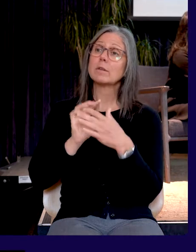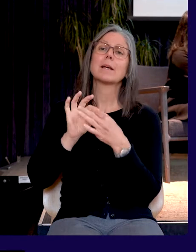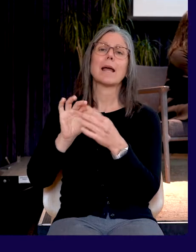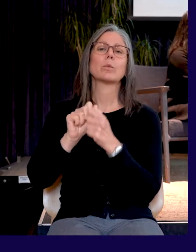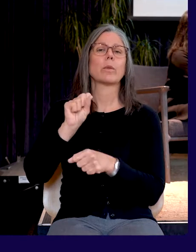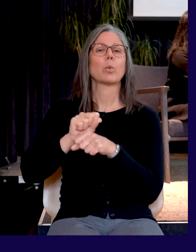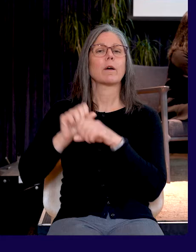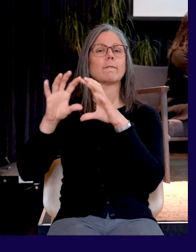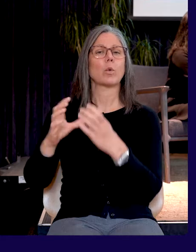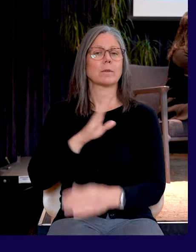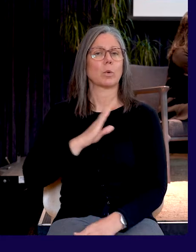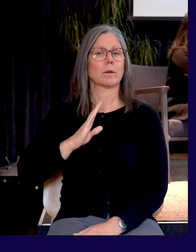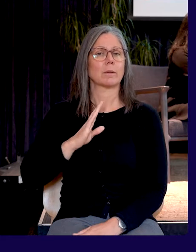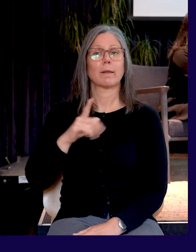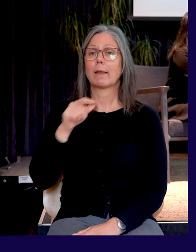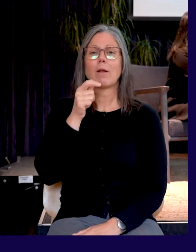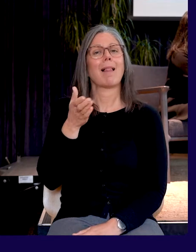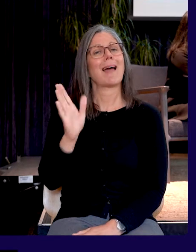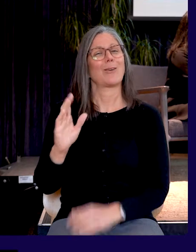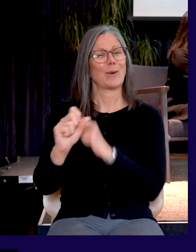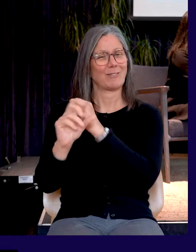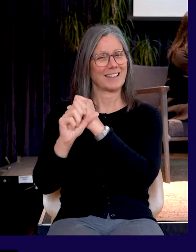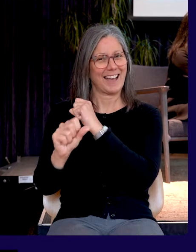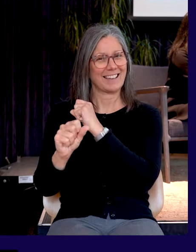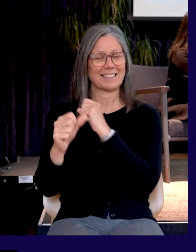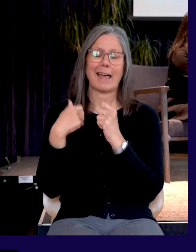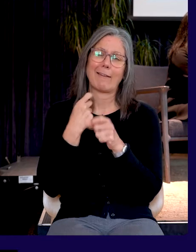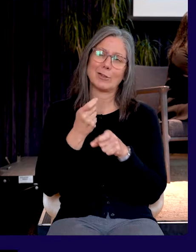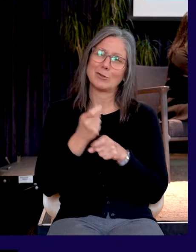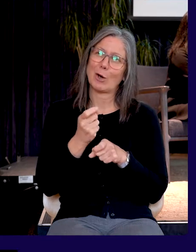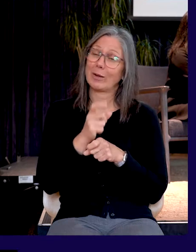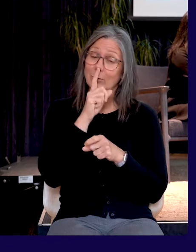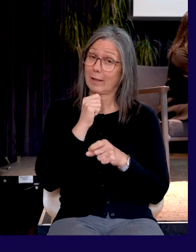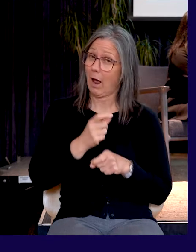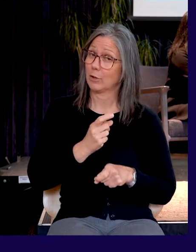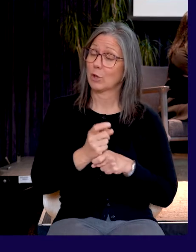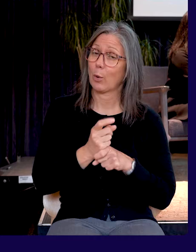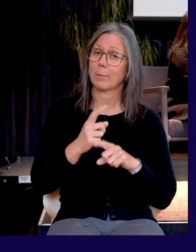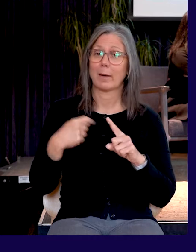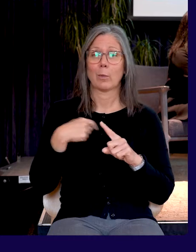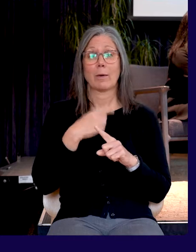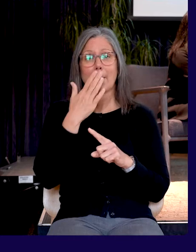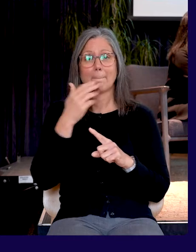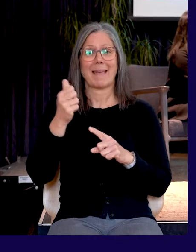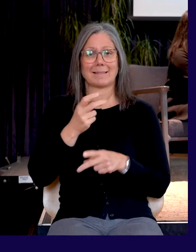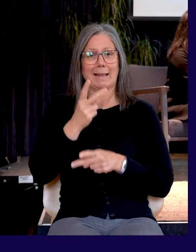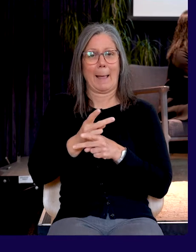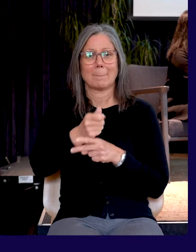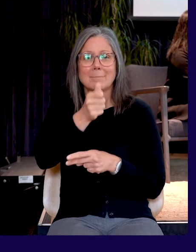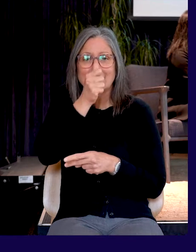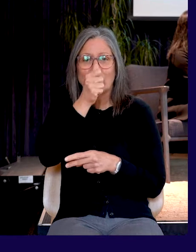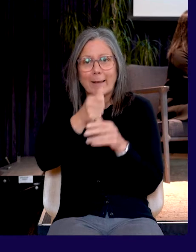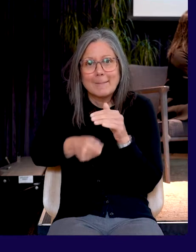workforce board. They're not allowed to advertise. There's a running joke, and it's really not a joke, that we're the best kept secret